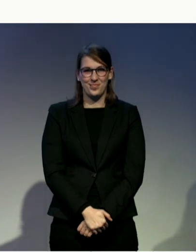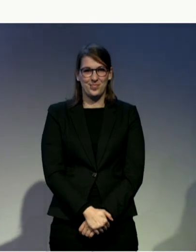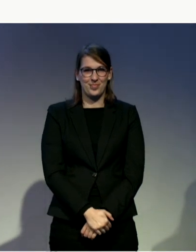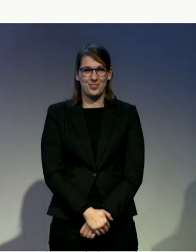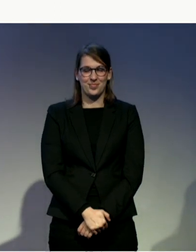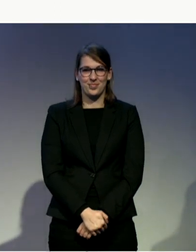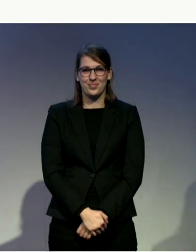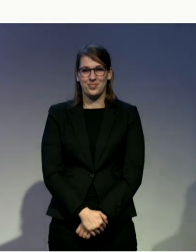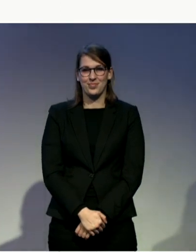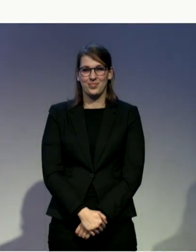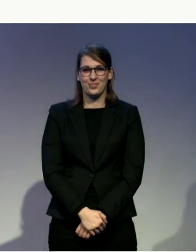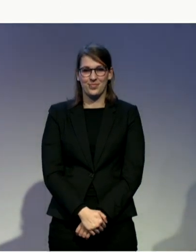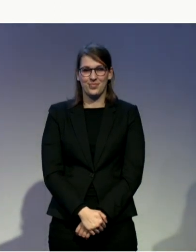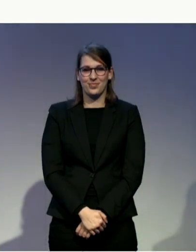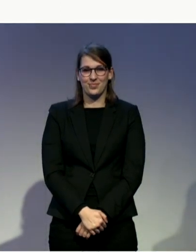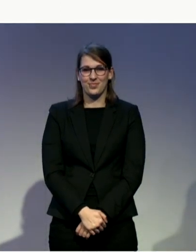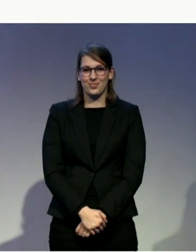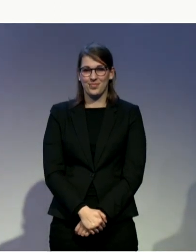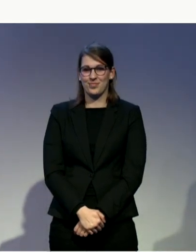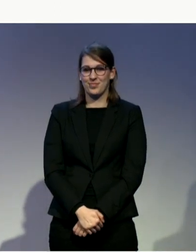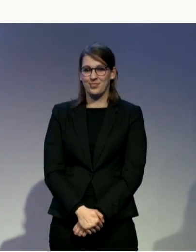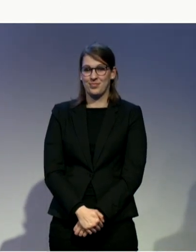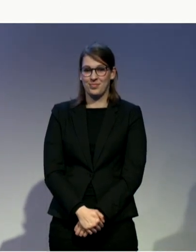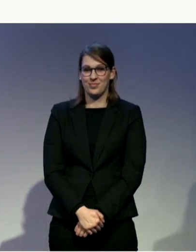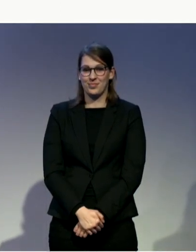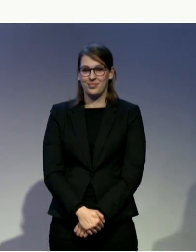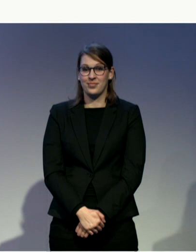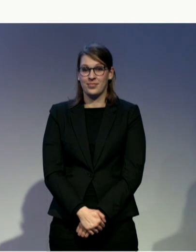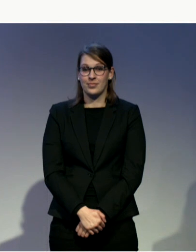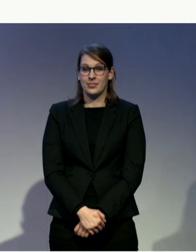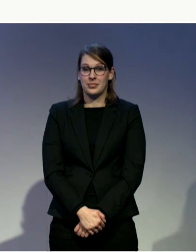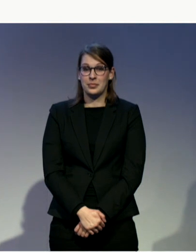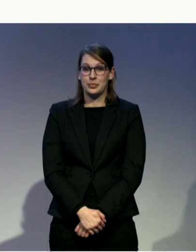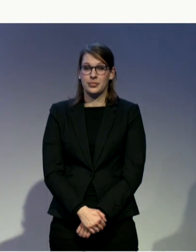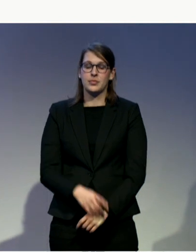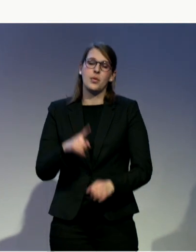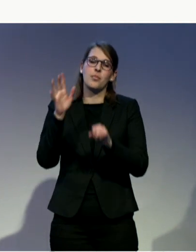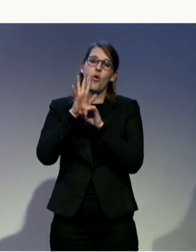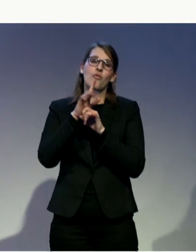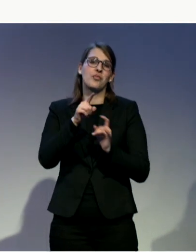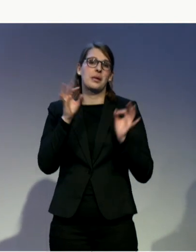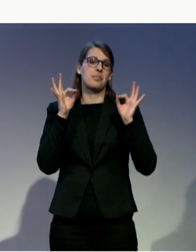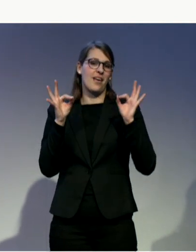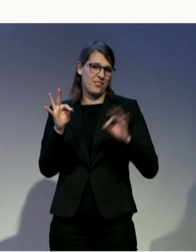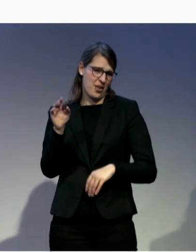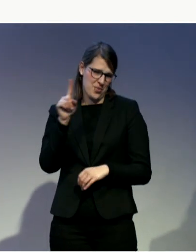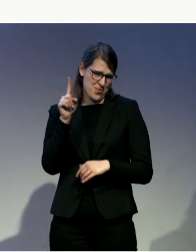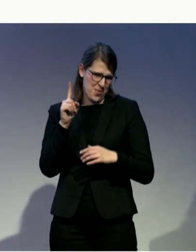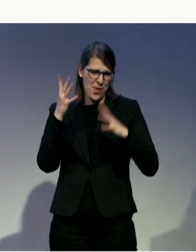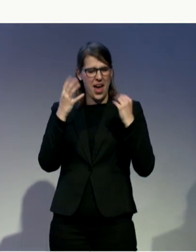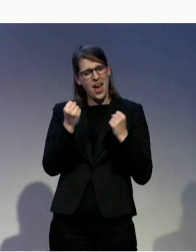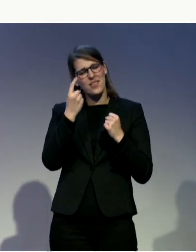While this film is not necessarily perfect, because there are some interesting tropes in it, one of